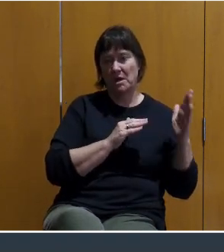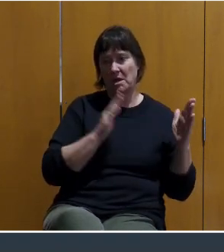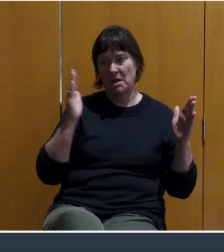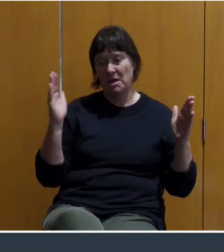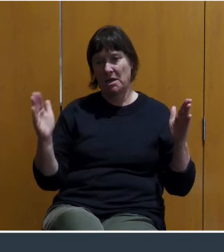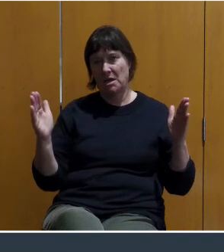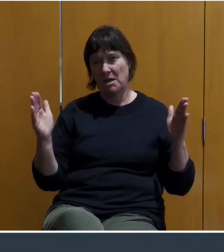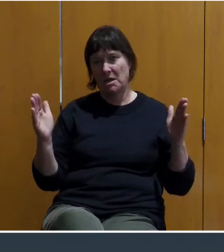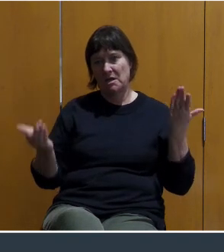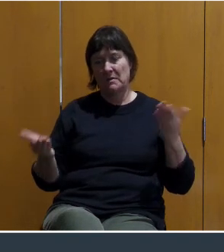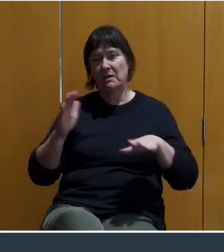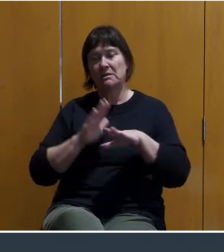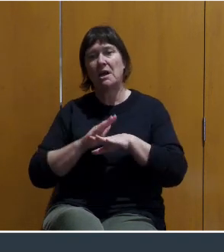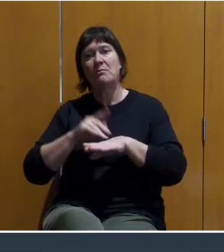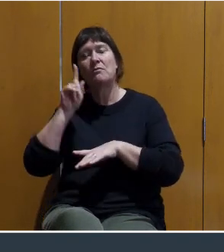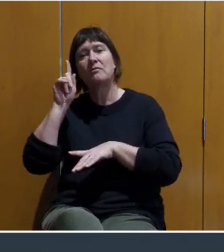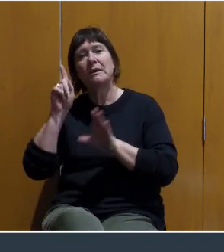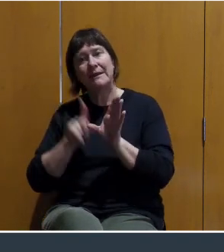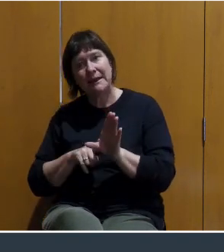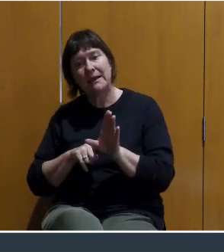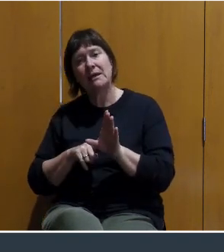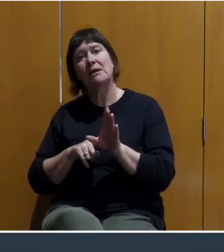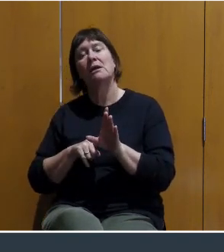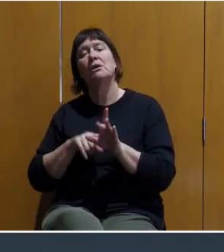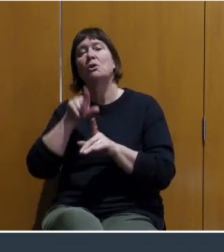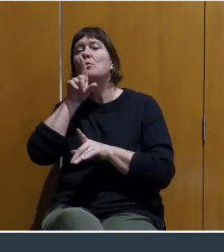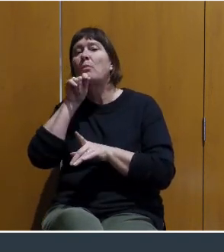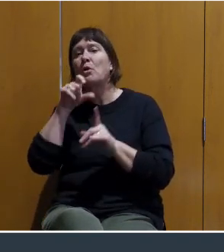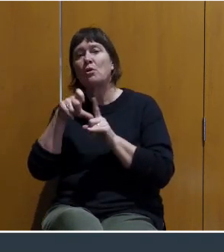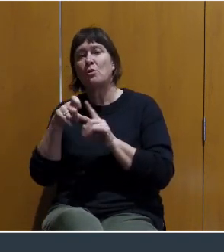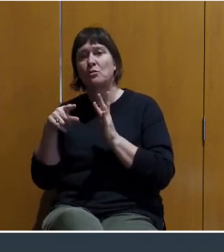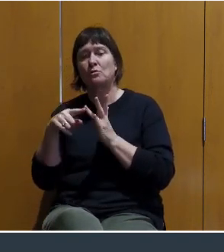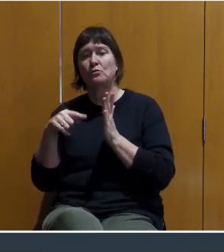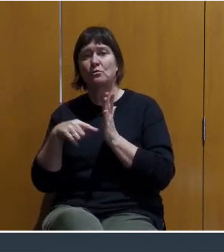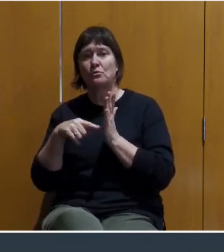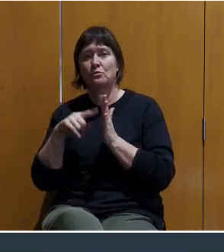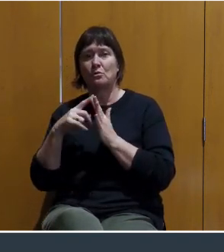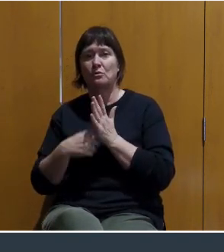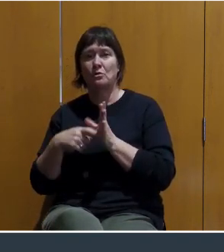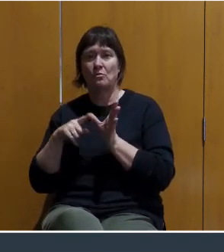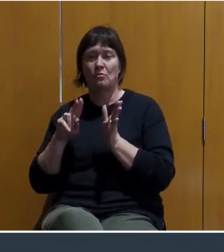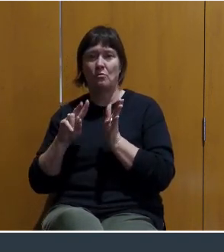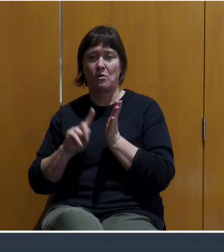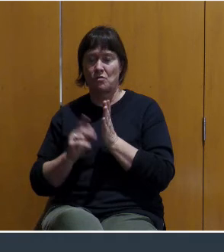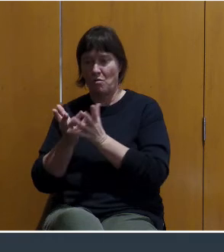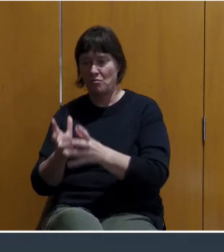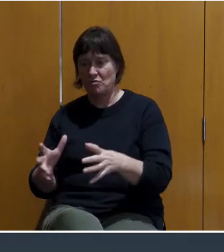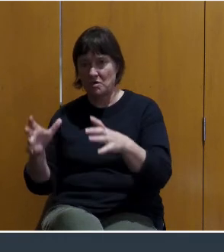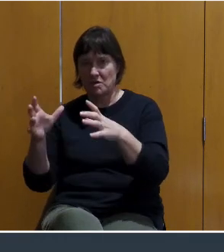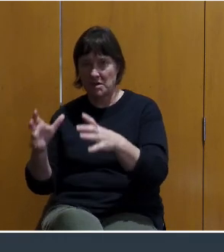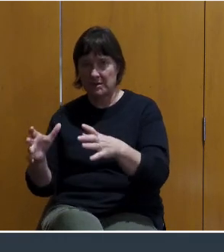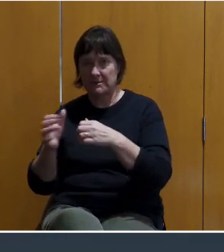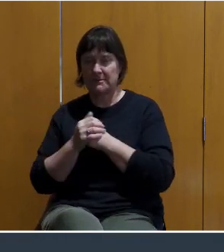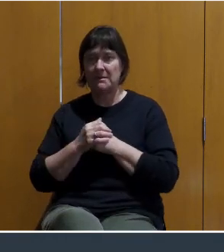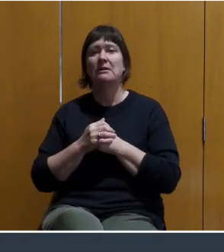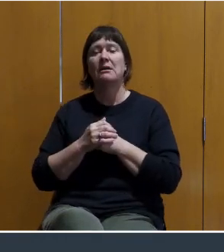time of the year where the dotterels nest. And if the council were supporting of that change, I